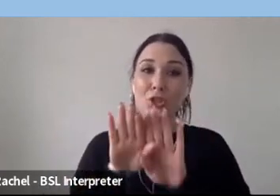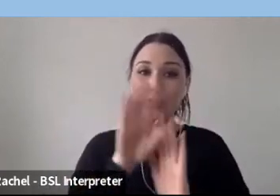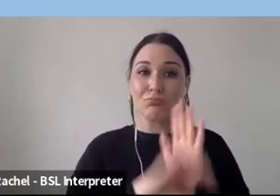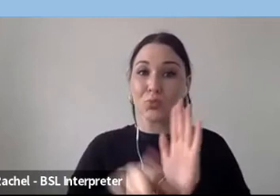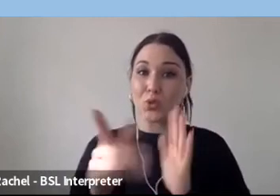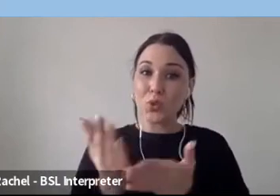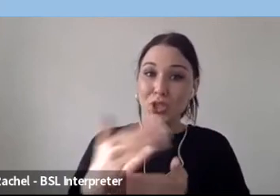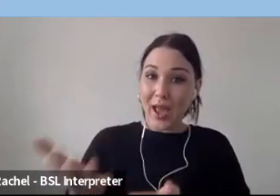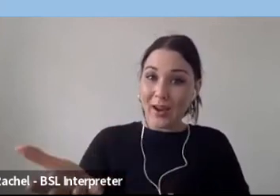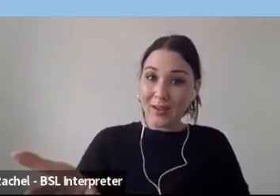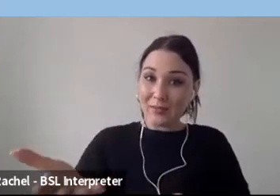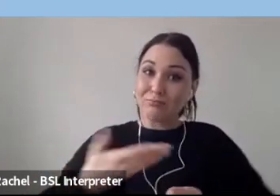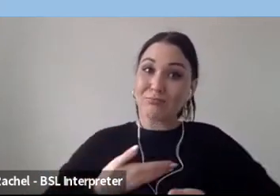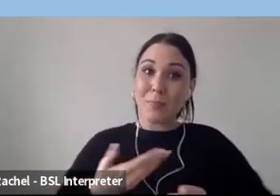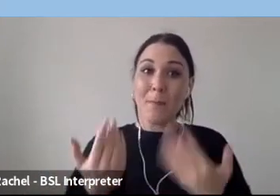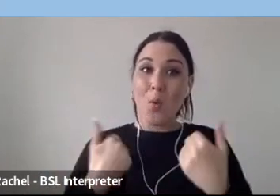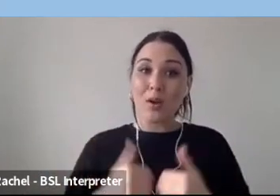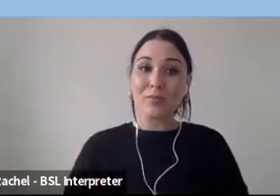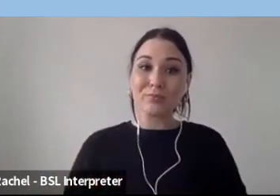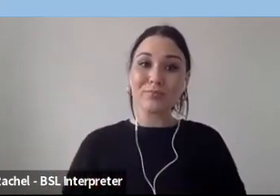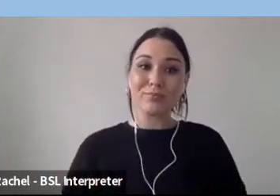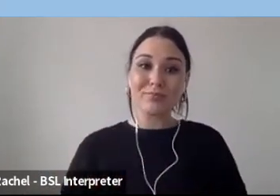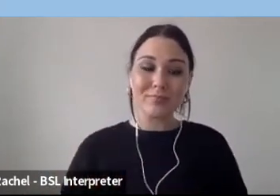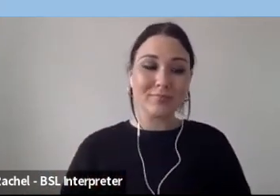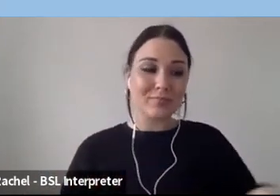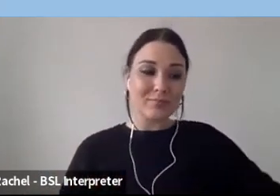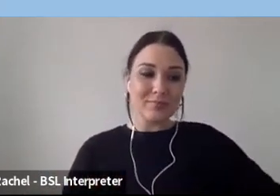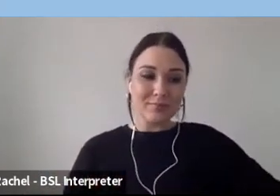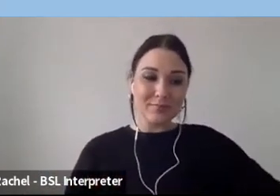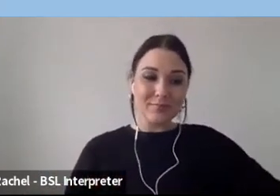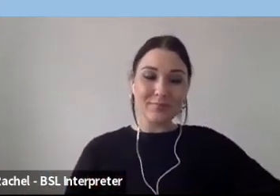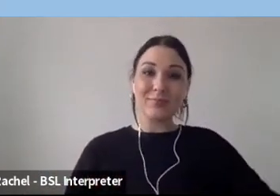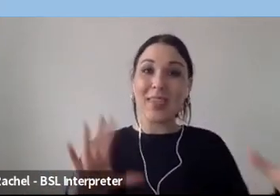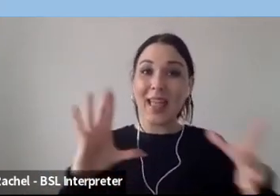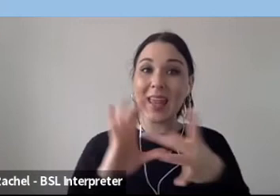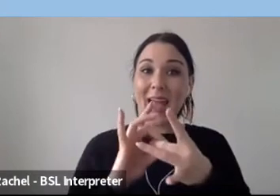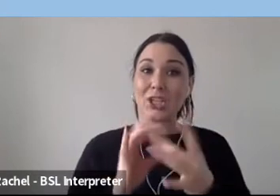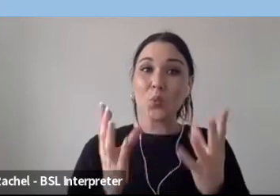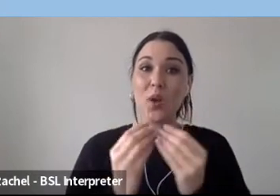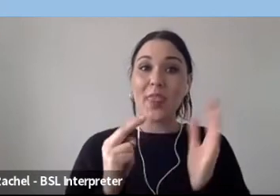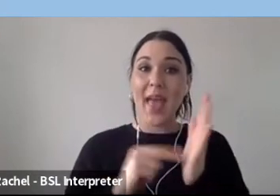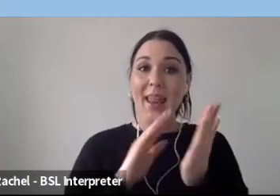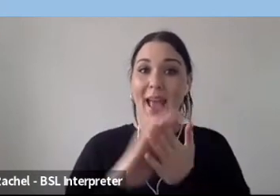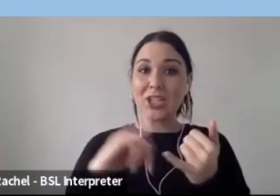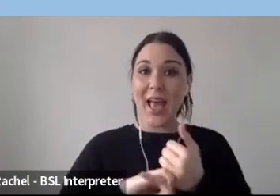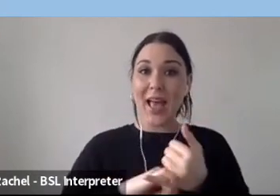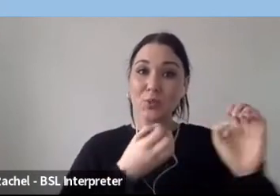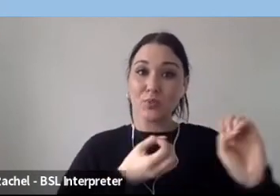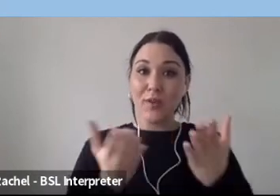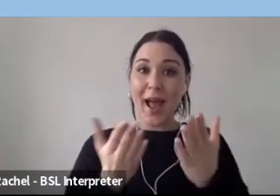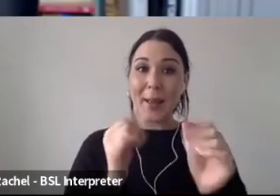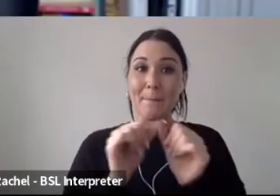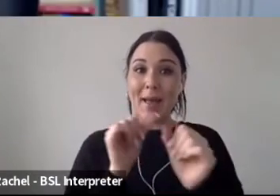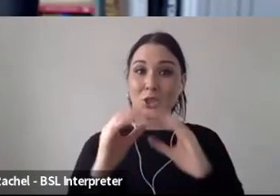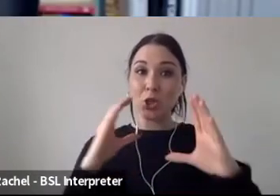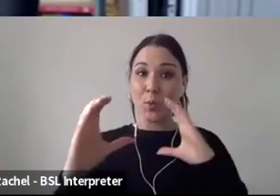share a bit more about that and yeah, the connection with NHS and providing better communication.